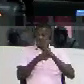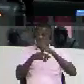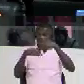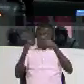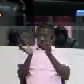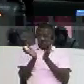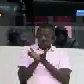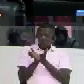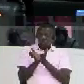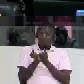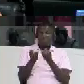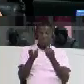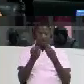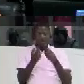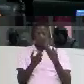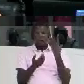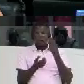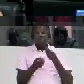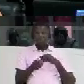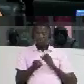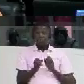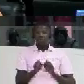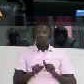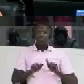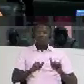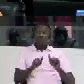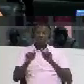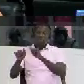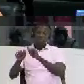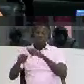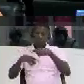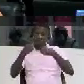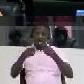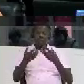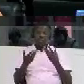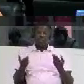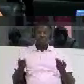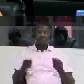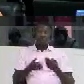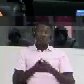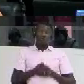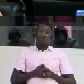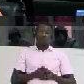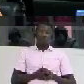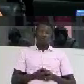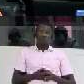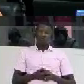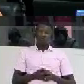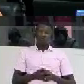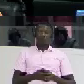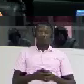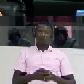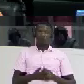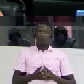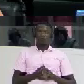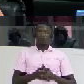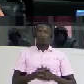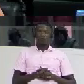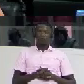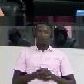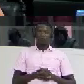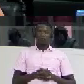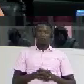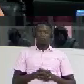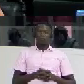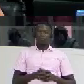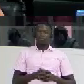tell us how you moved on after that. gannaaw bu ñu la defee nag li ñoo wax security corps wax ñu nag ci ba nga fa